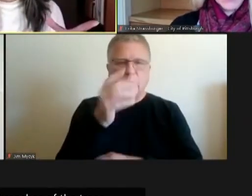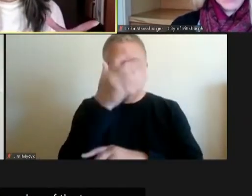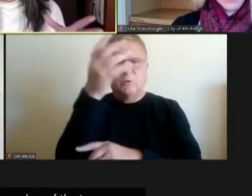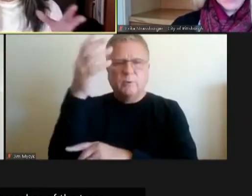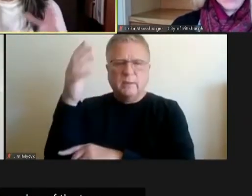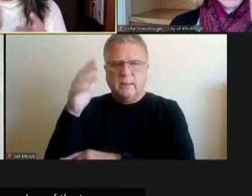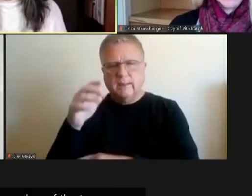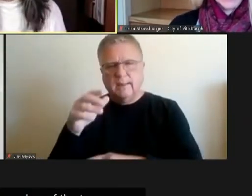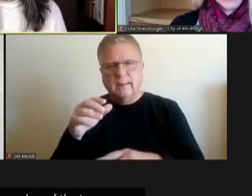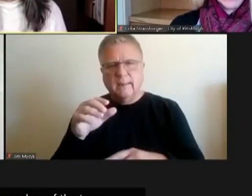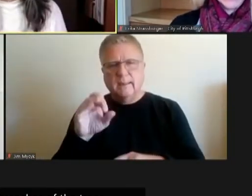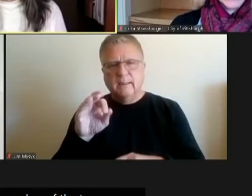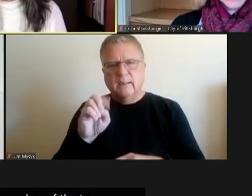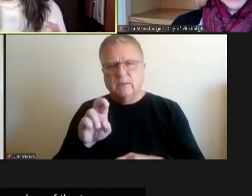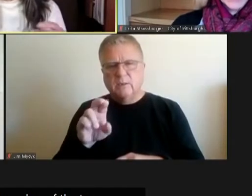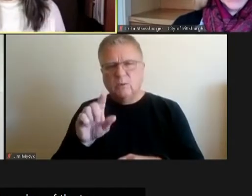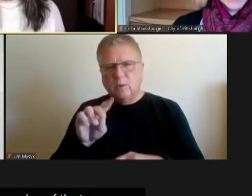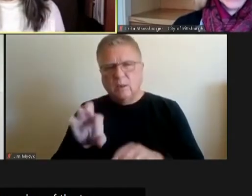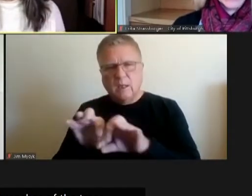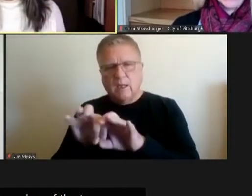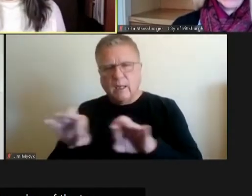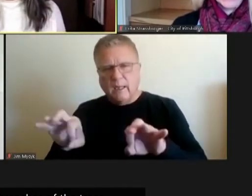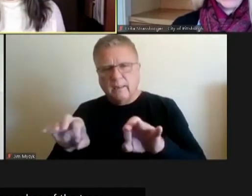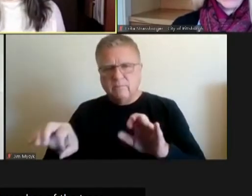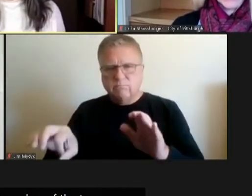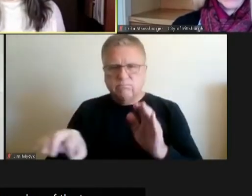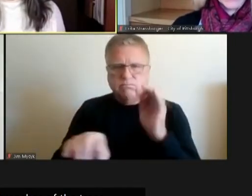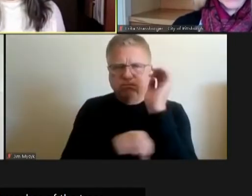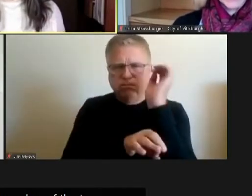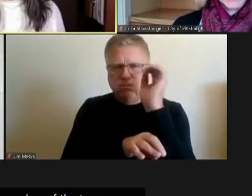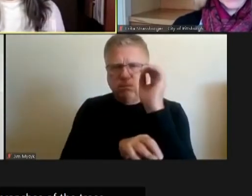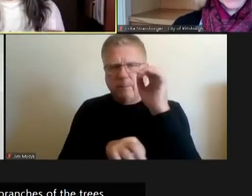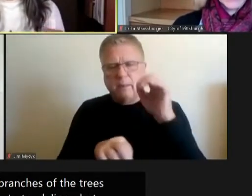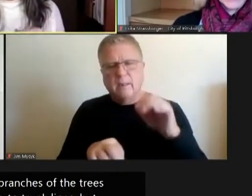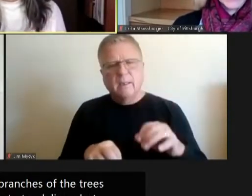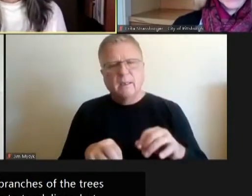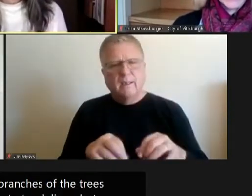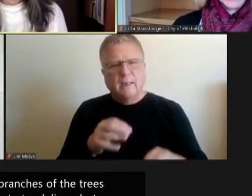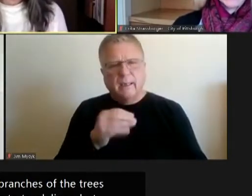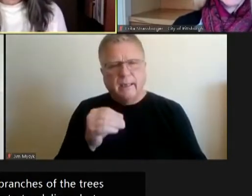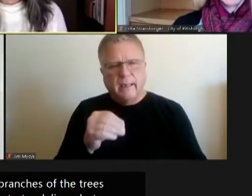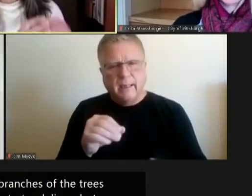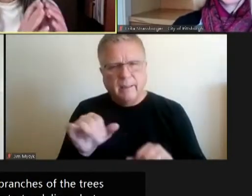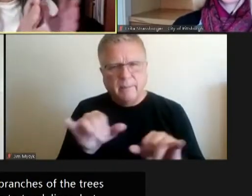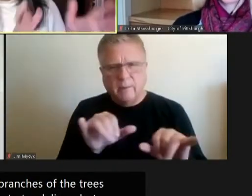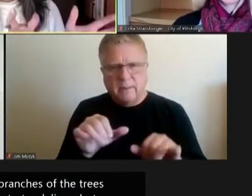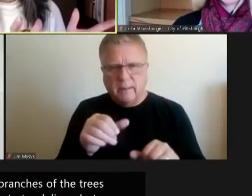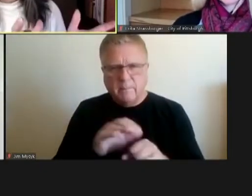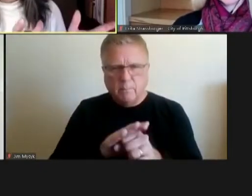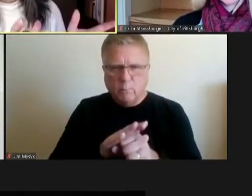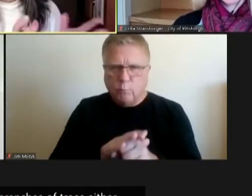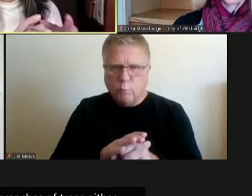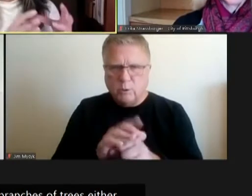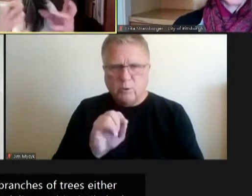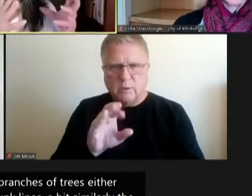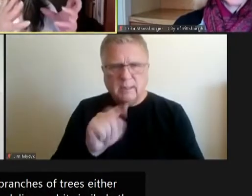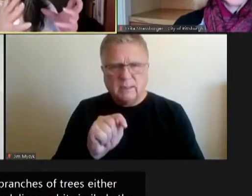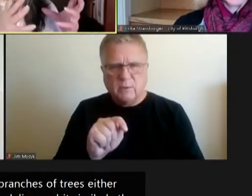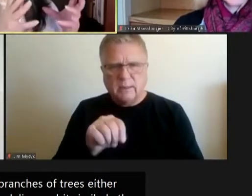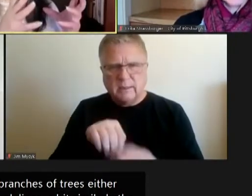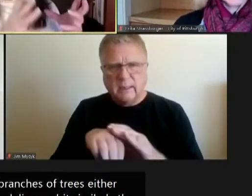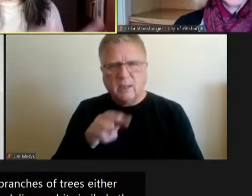sewer lines coming to trunk lines, but similarly, the is it pressure districts in the water systems, right?